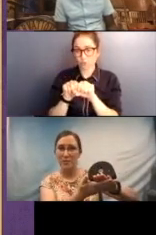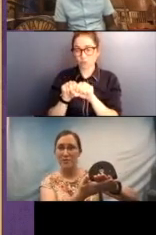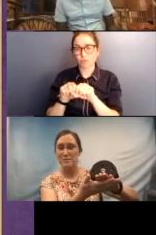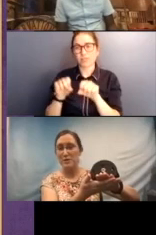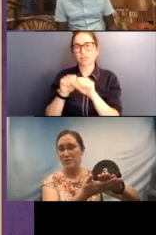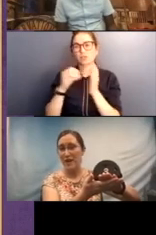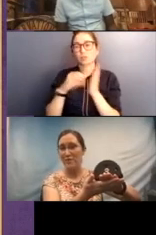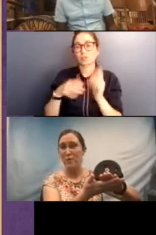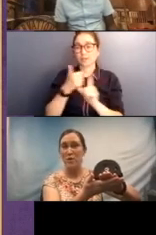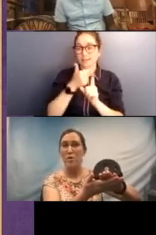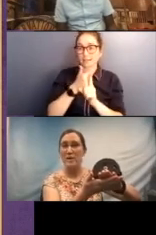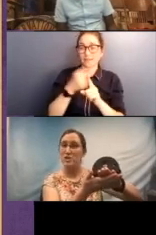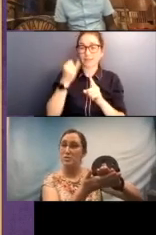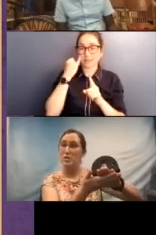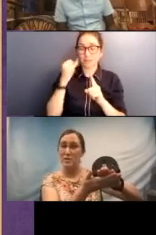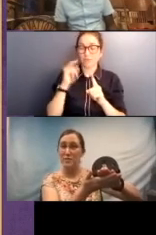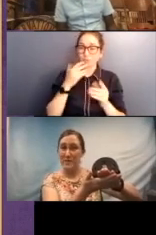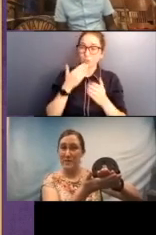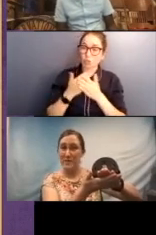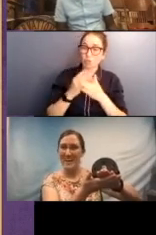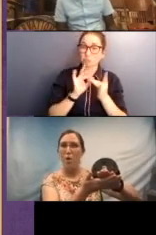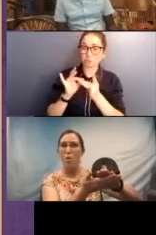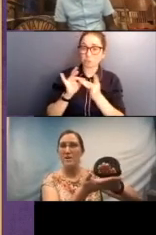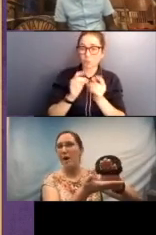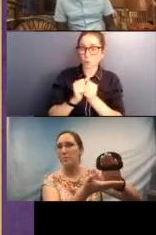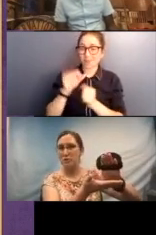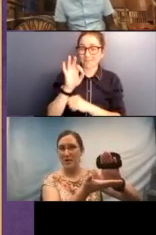successful, especially if they have great coordination with their feet,